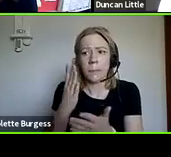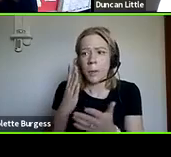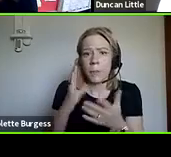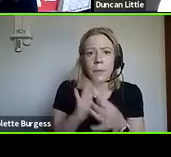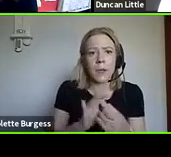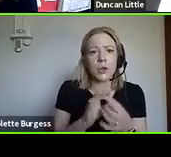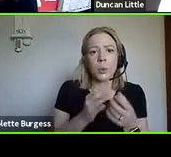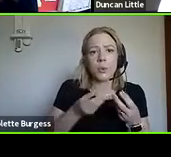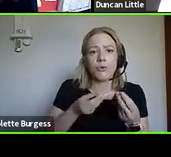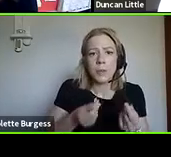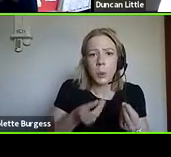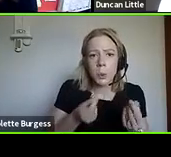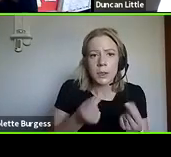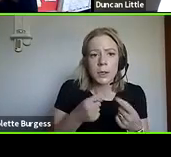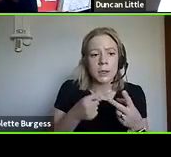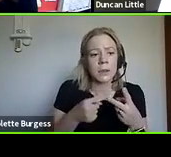resources,